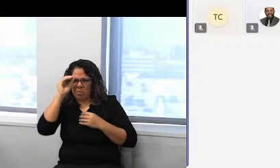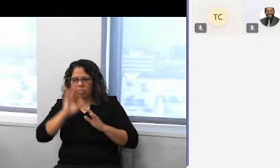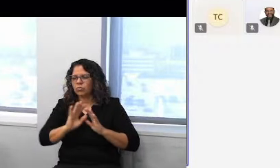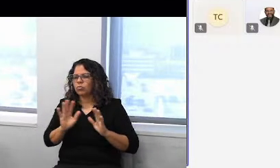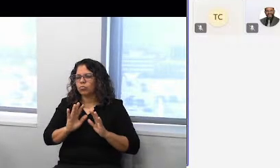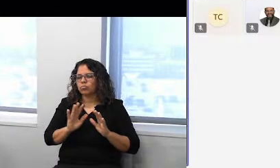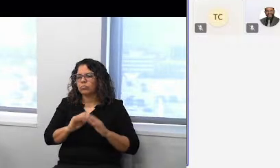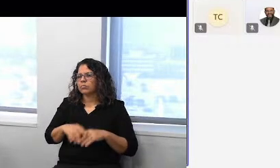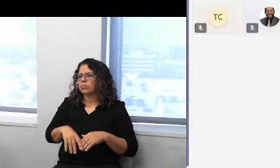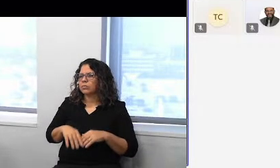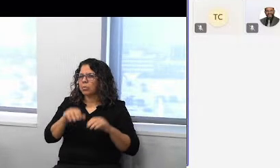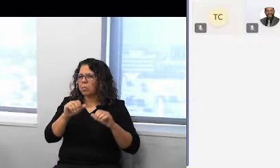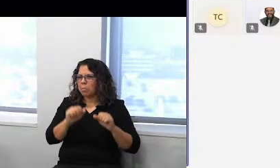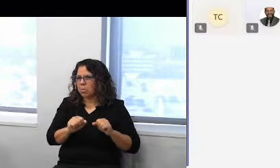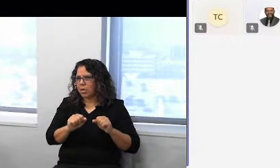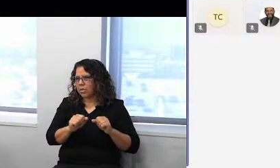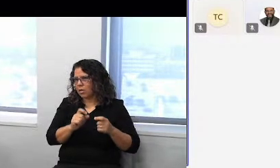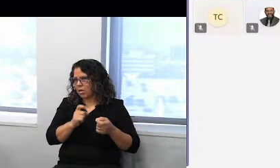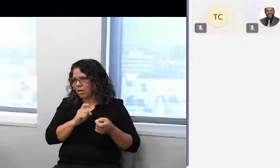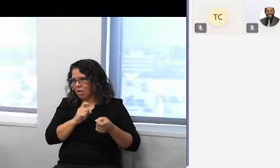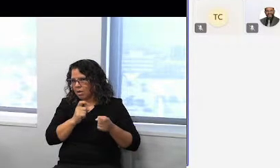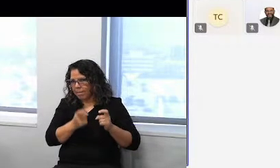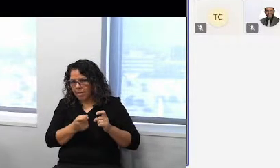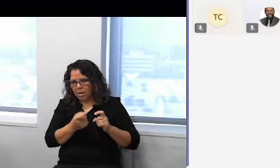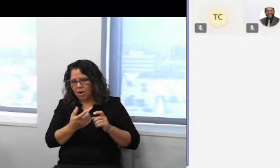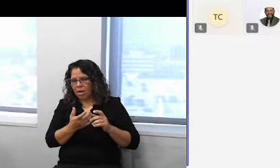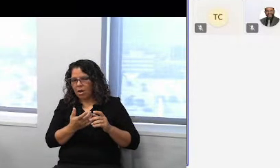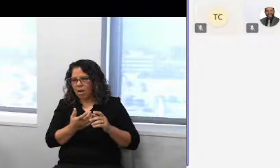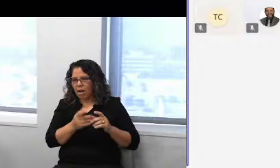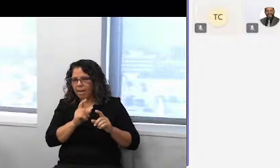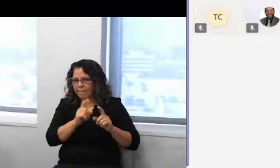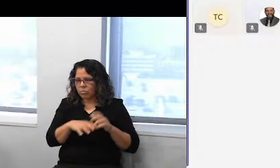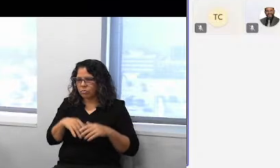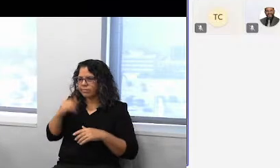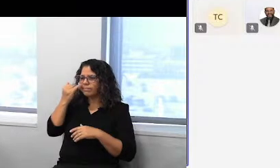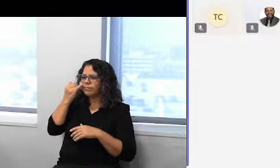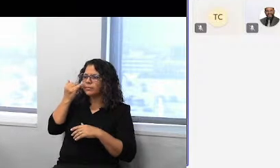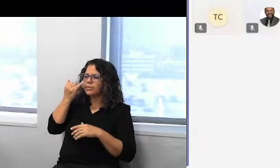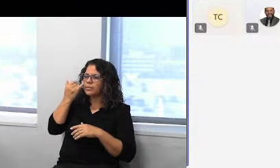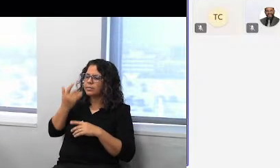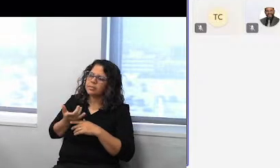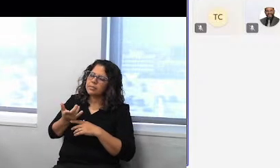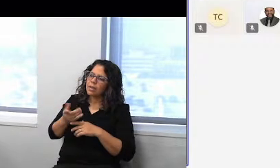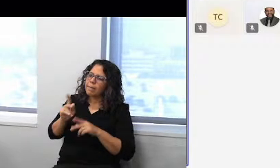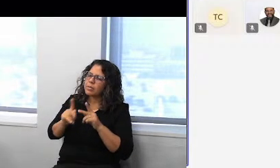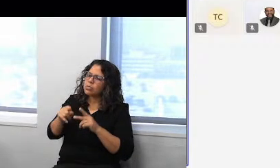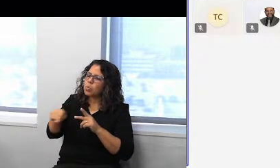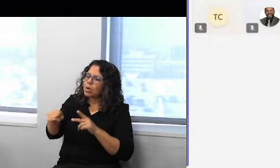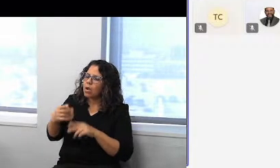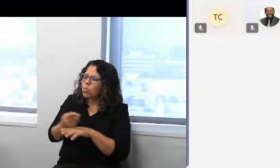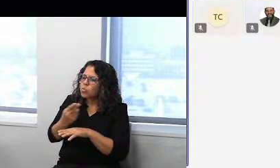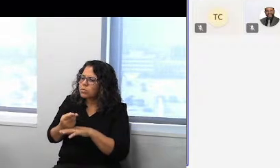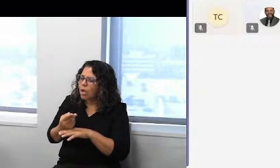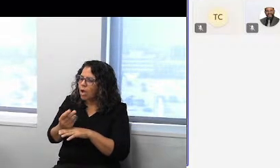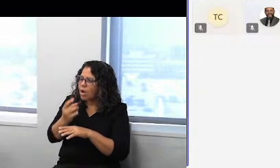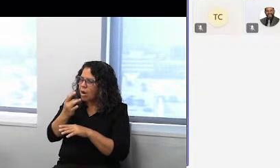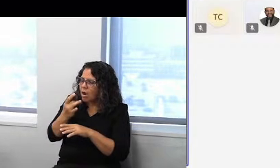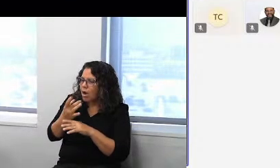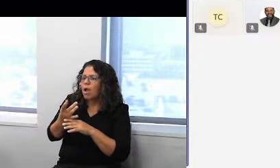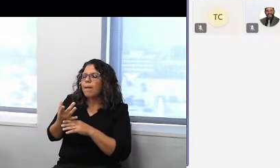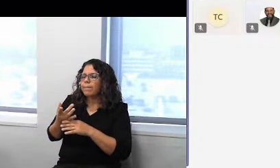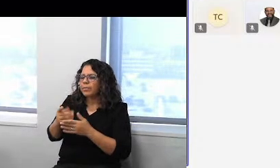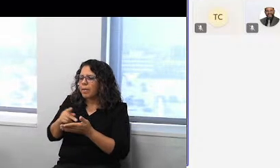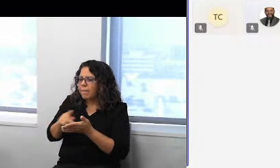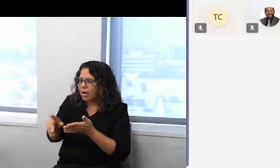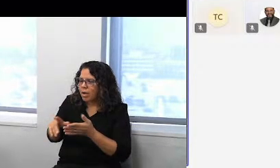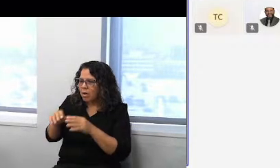the customers reduces the business risk that the IPP has? I'm going to answer the question fully. Is